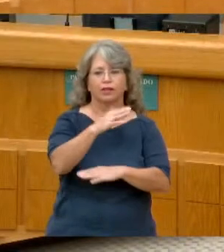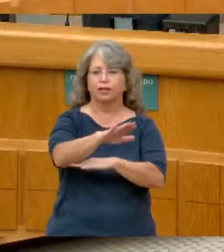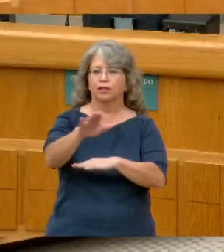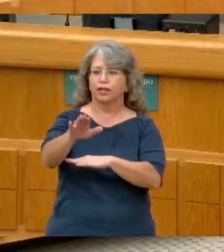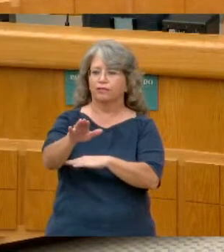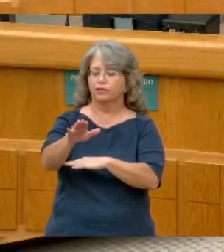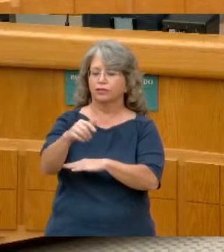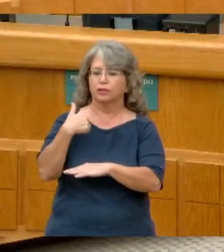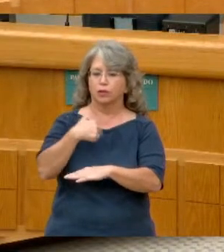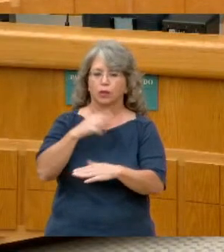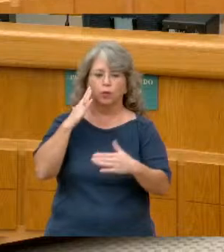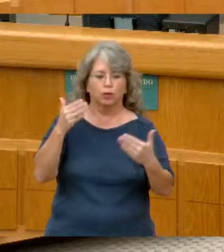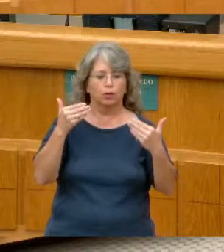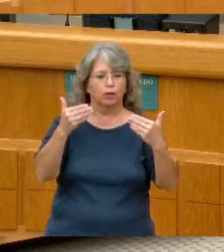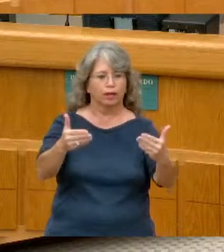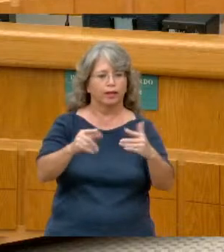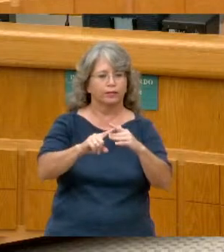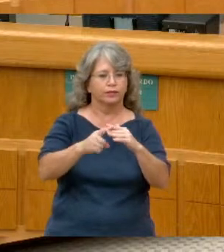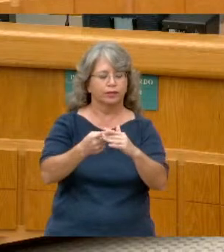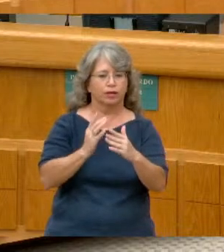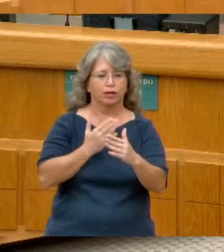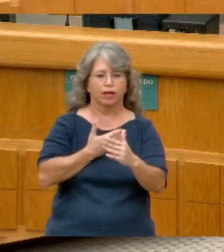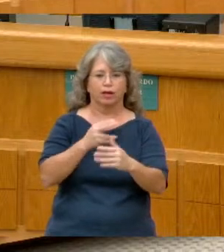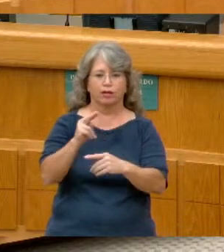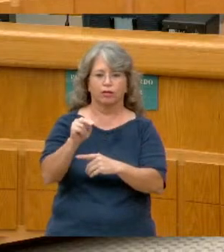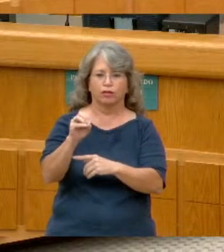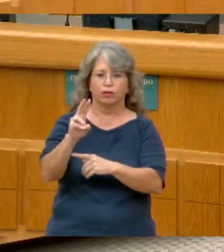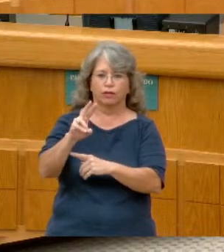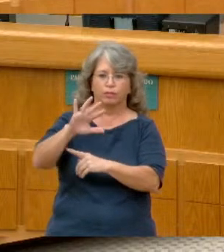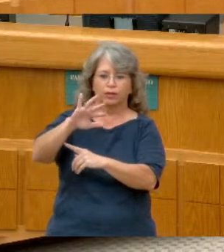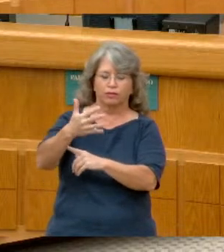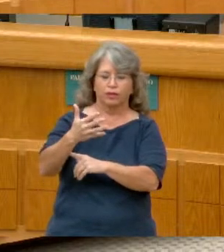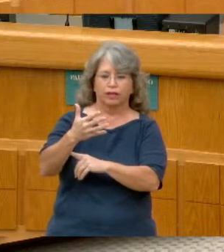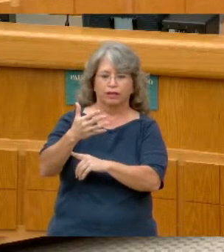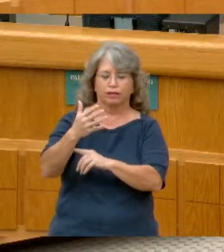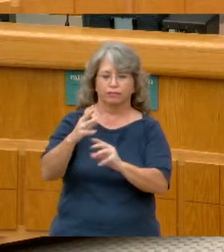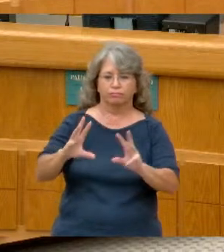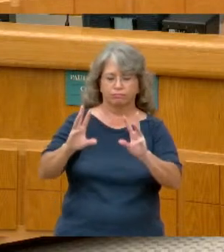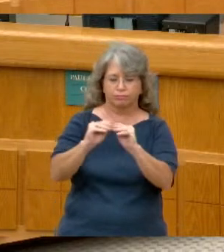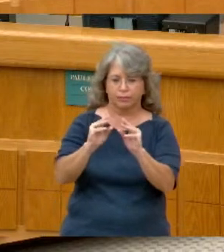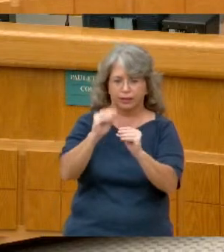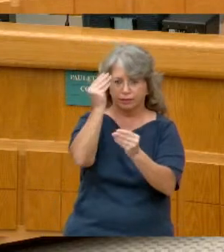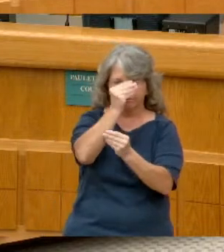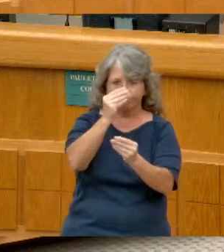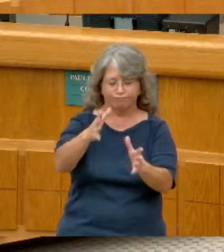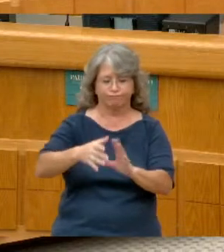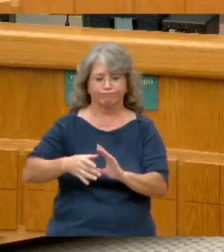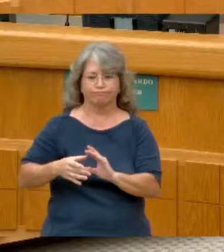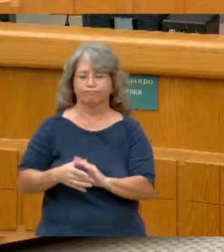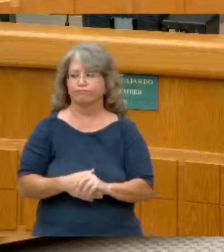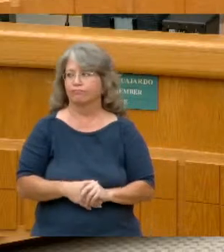Good afternoon. We'll start our November the 5th briefing, and we want to give you some information.